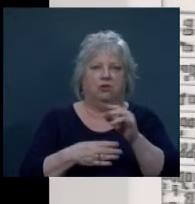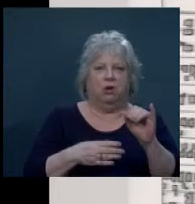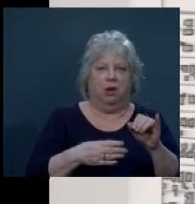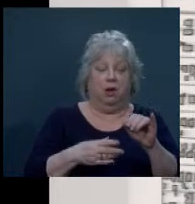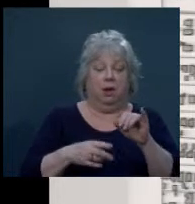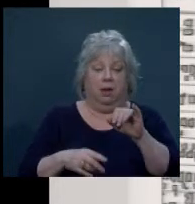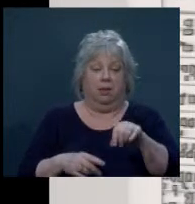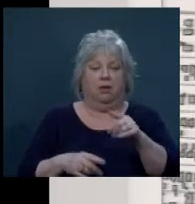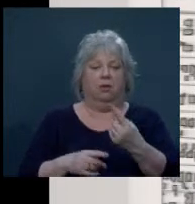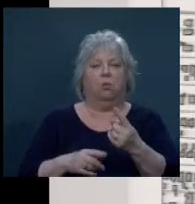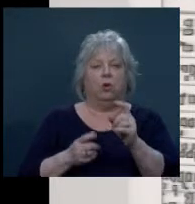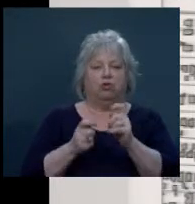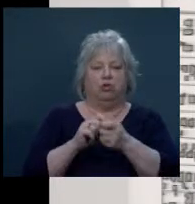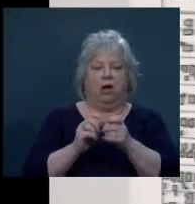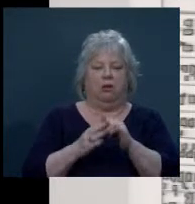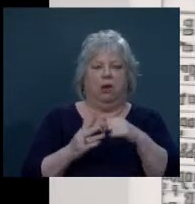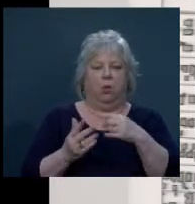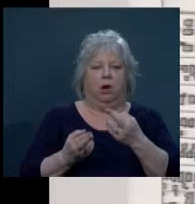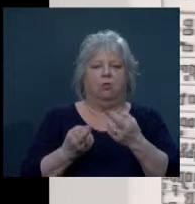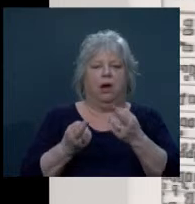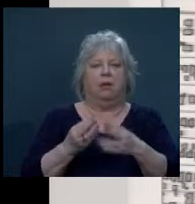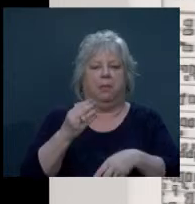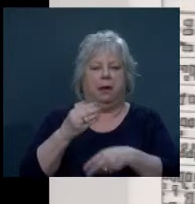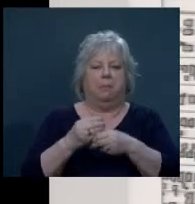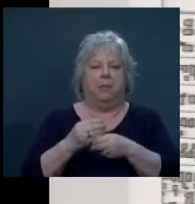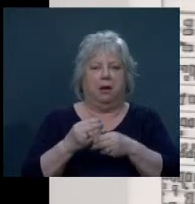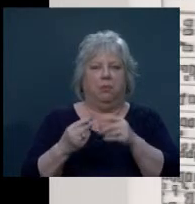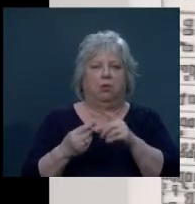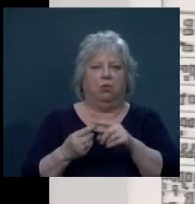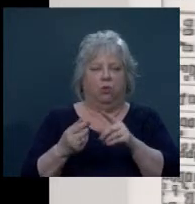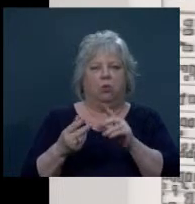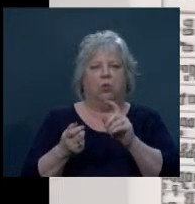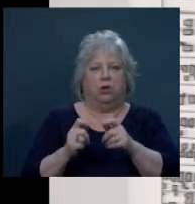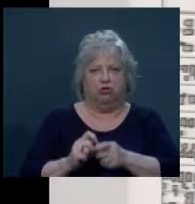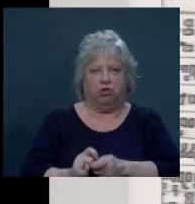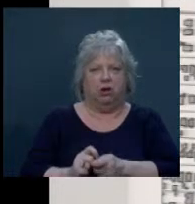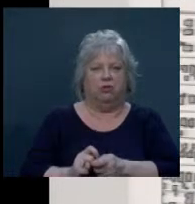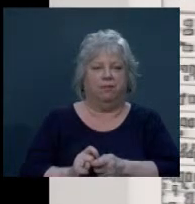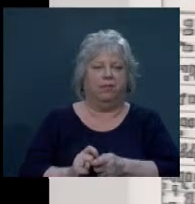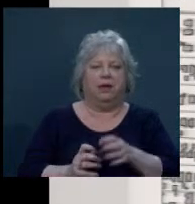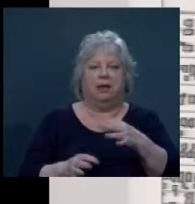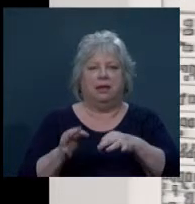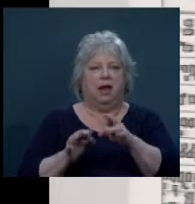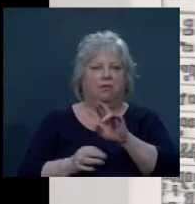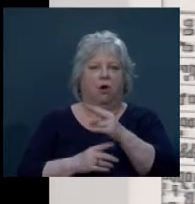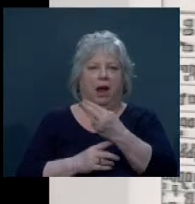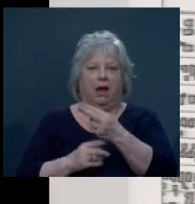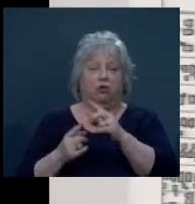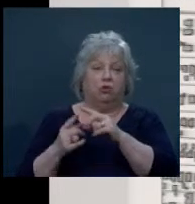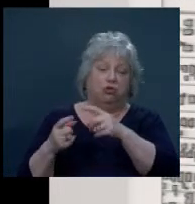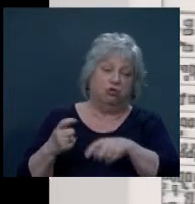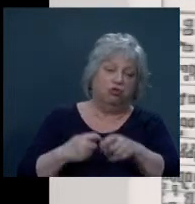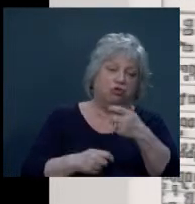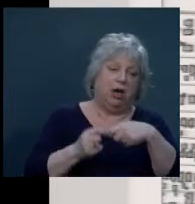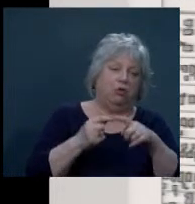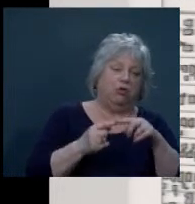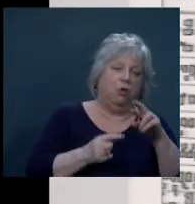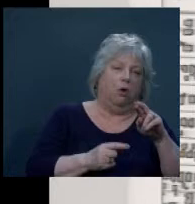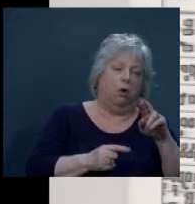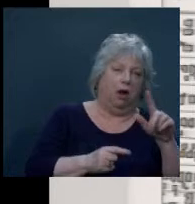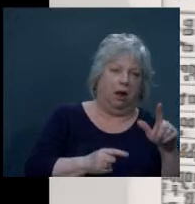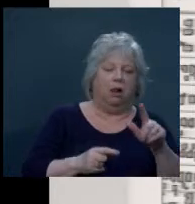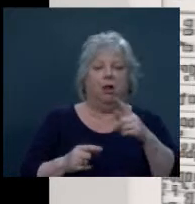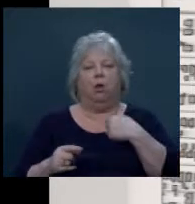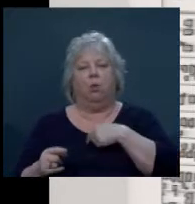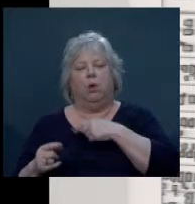the one change where we're recommending an amendment to the changes. Instead of RH to RL, we're proposing it from